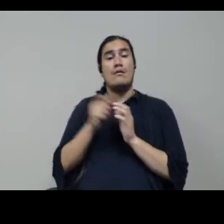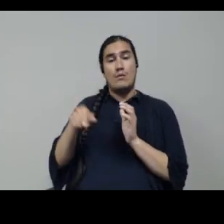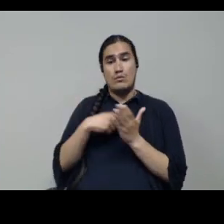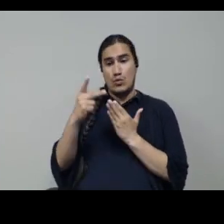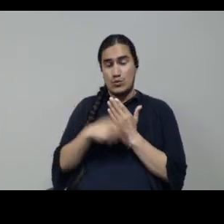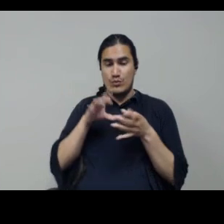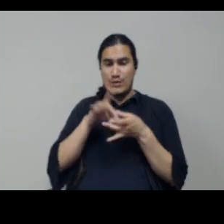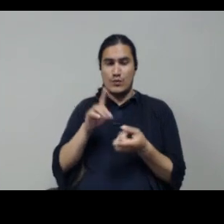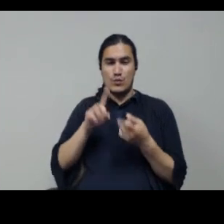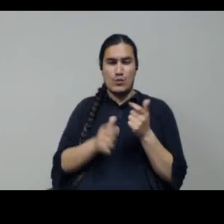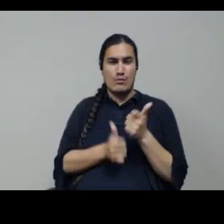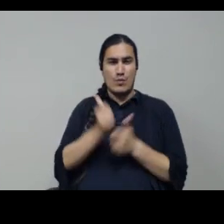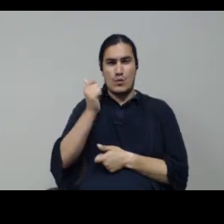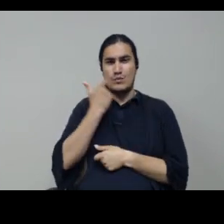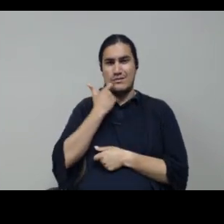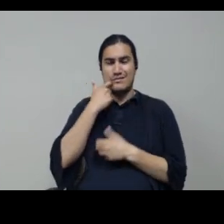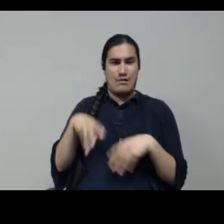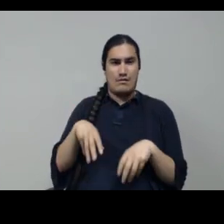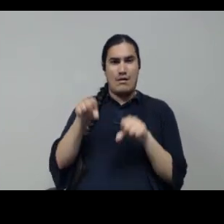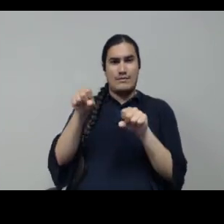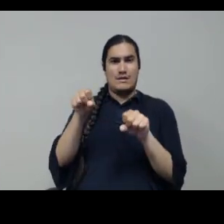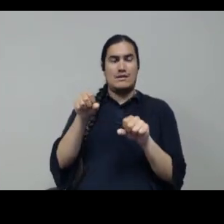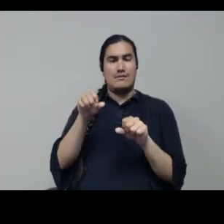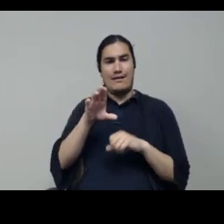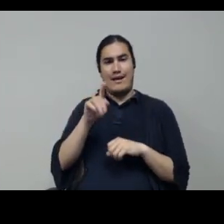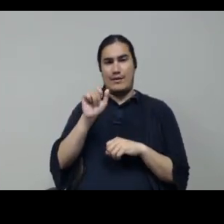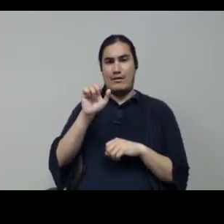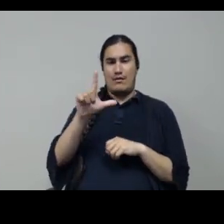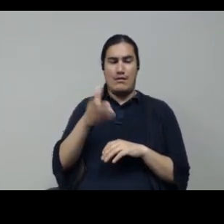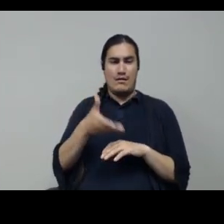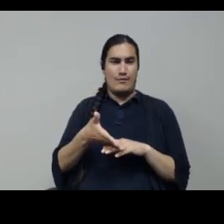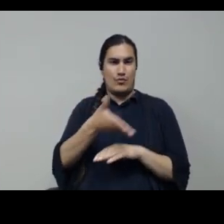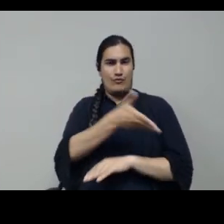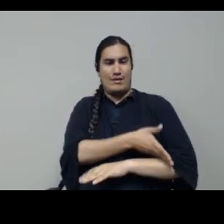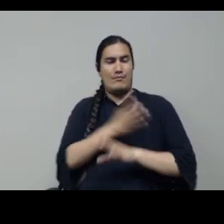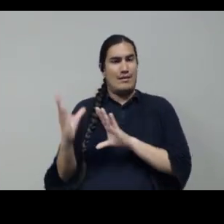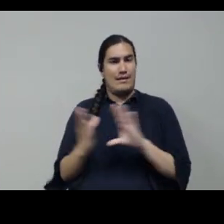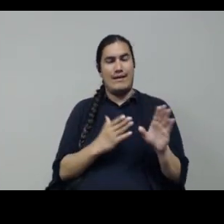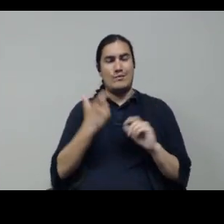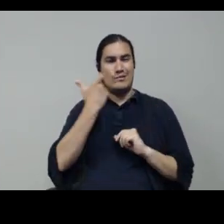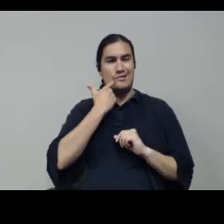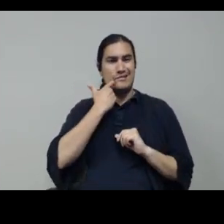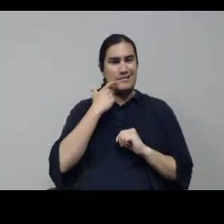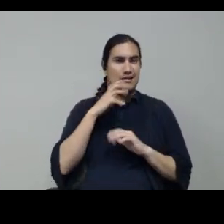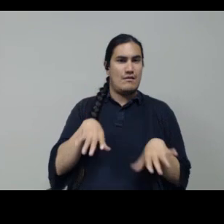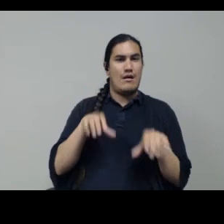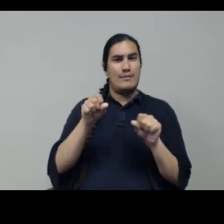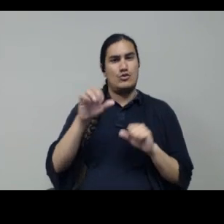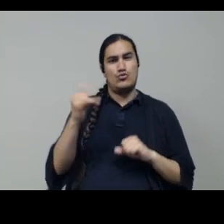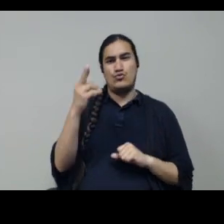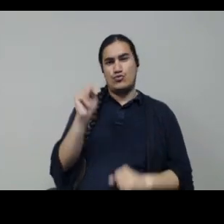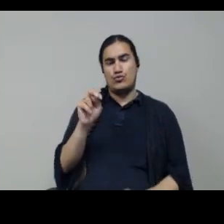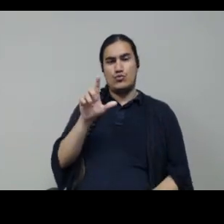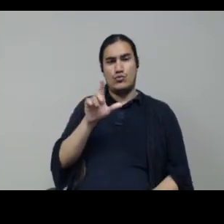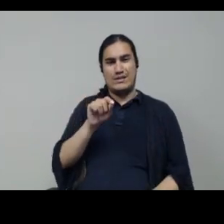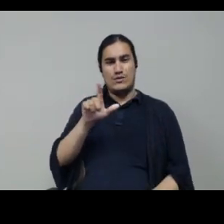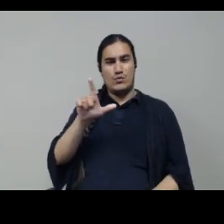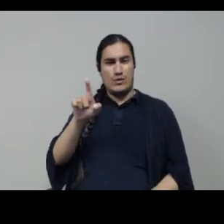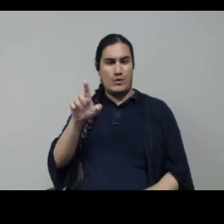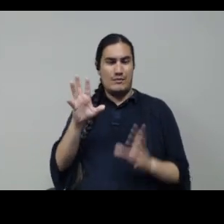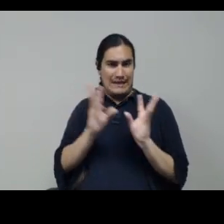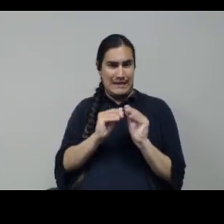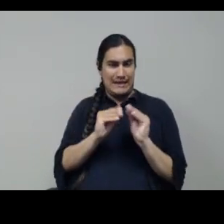most recently adopted capital improvement plan, which was last recently adopted at the June 2021 meeting,